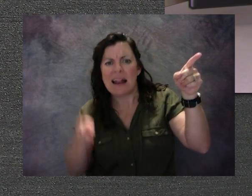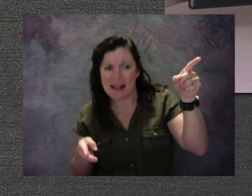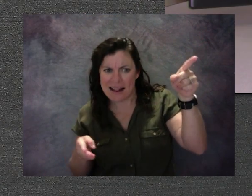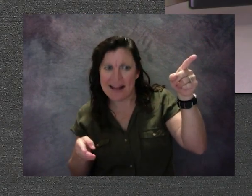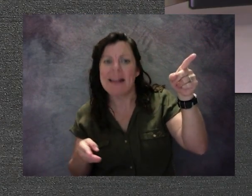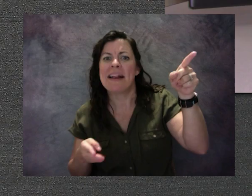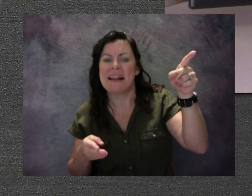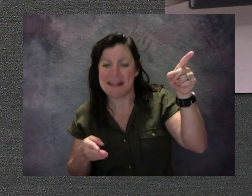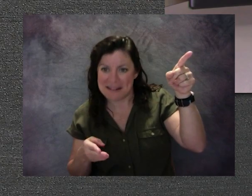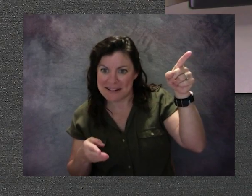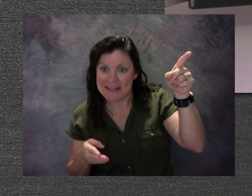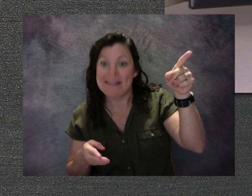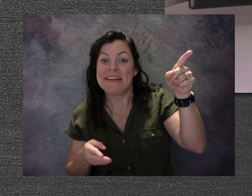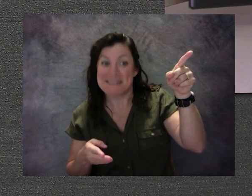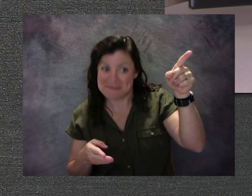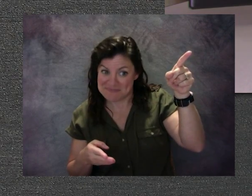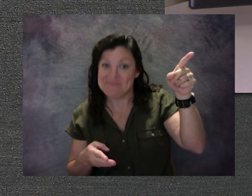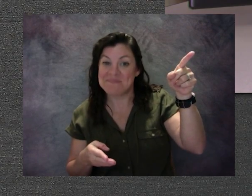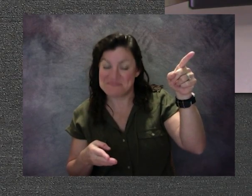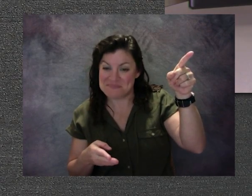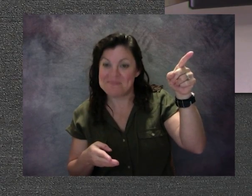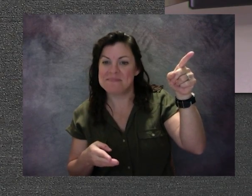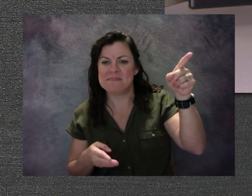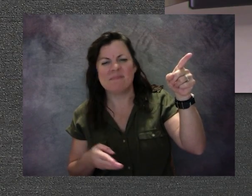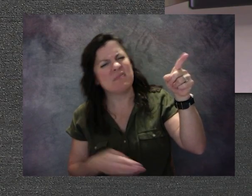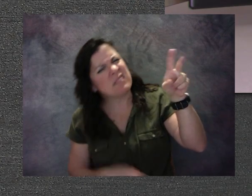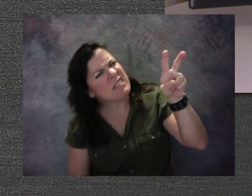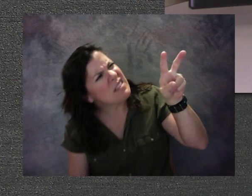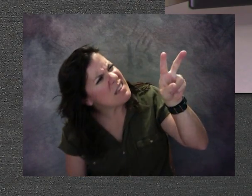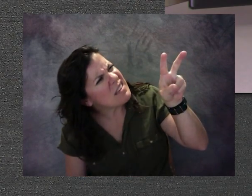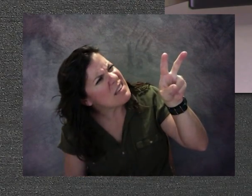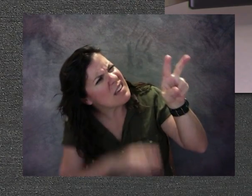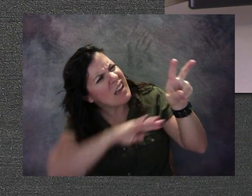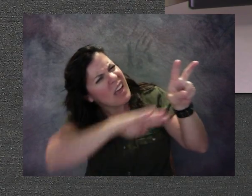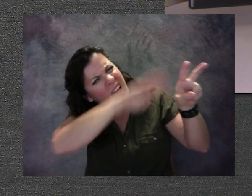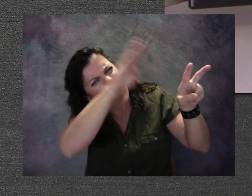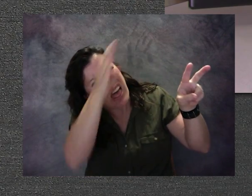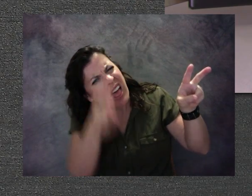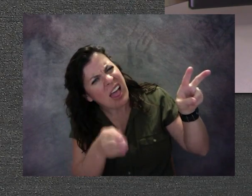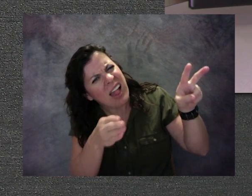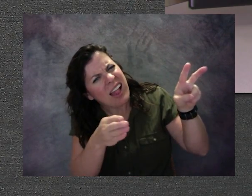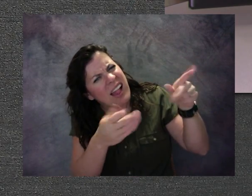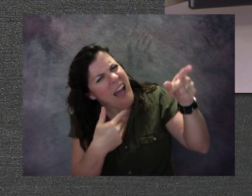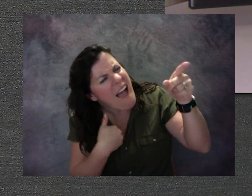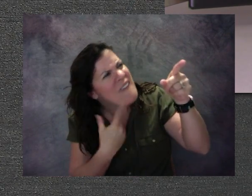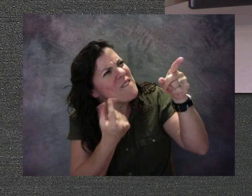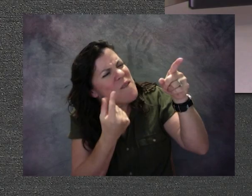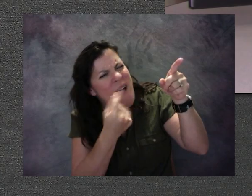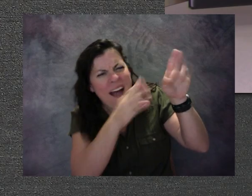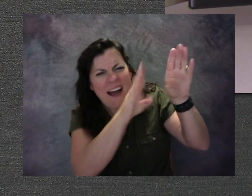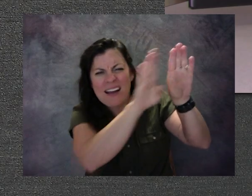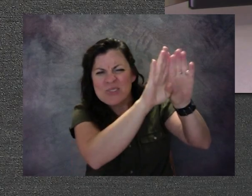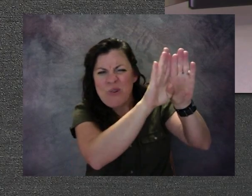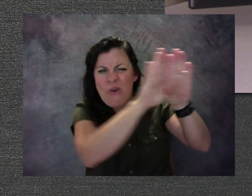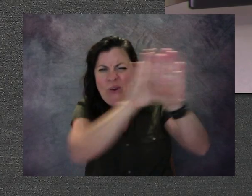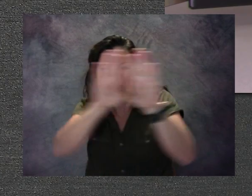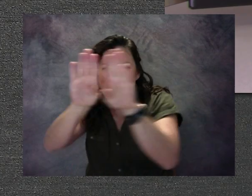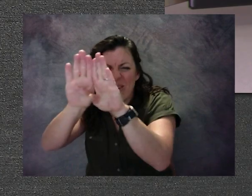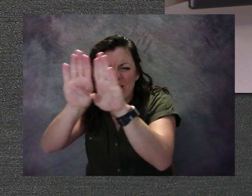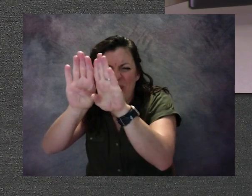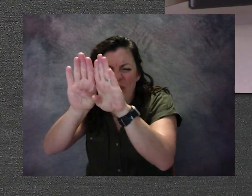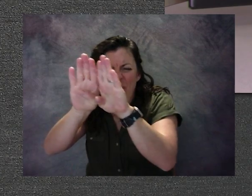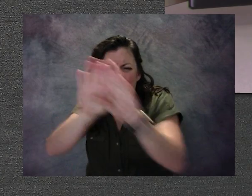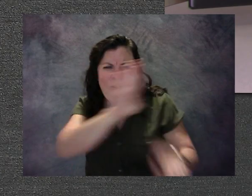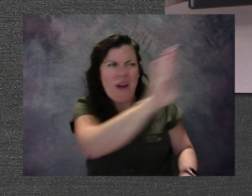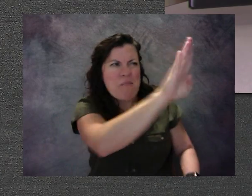Like that. What was at the top of the hill? 2 doors, that's right. We had 1 door